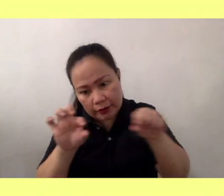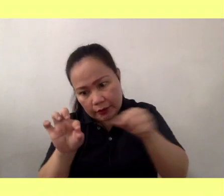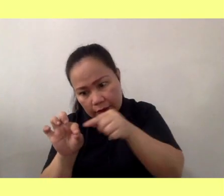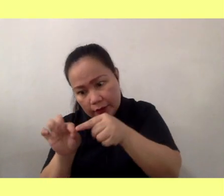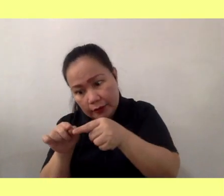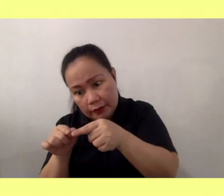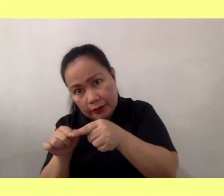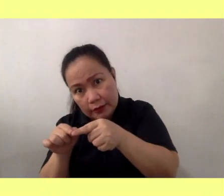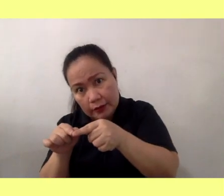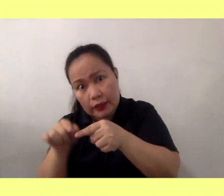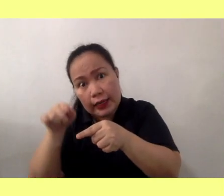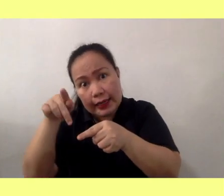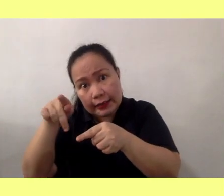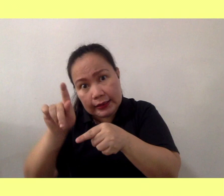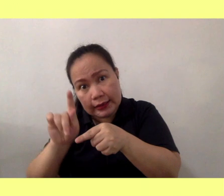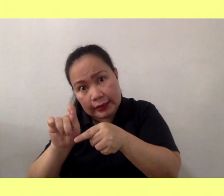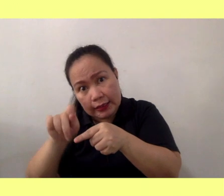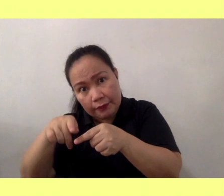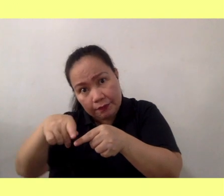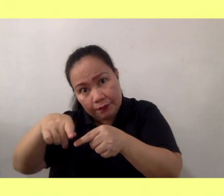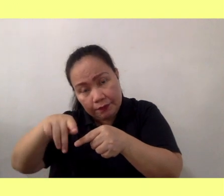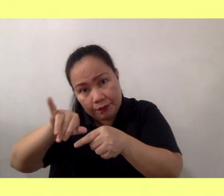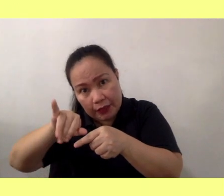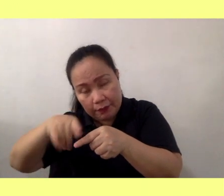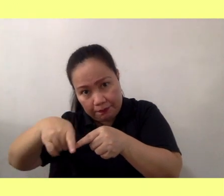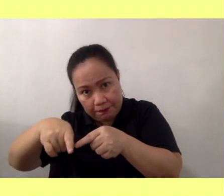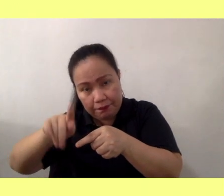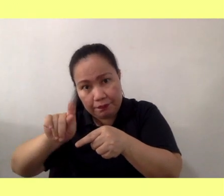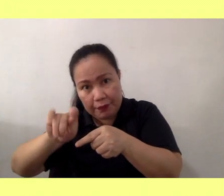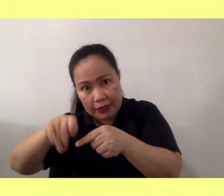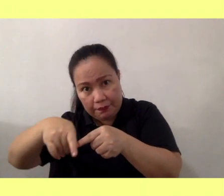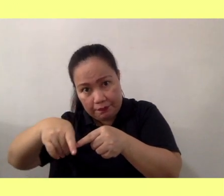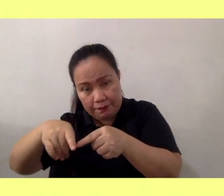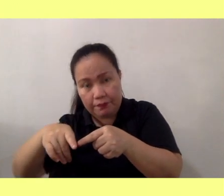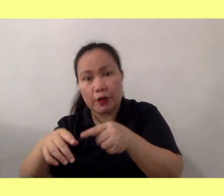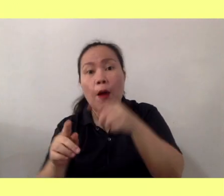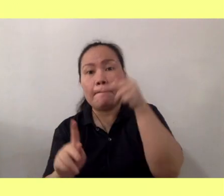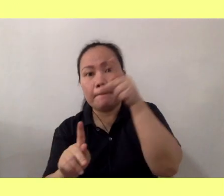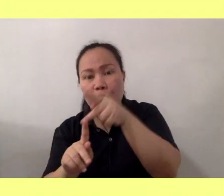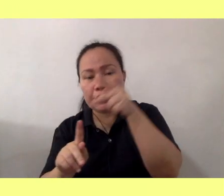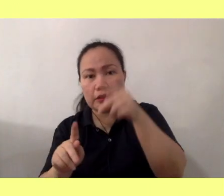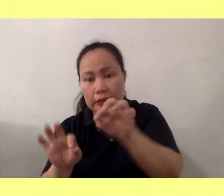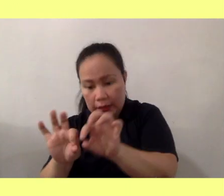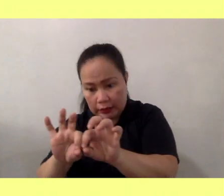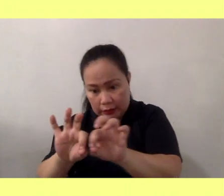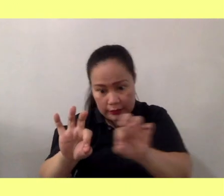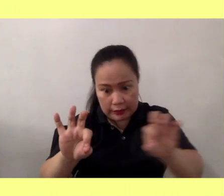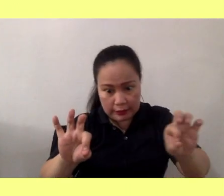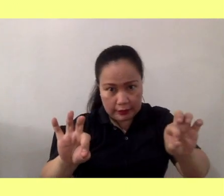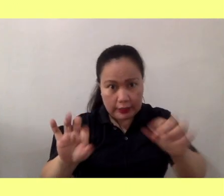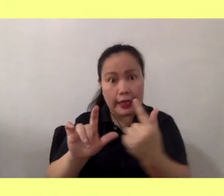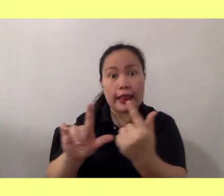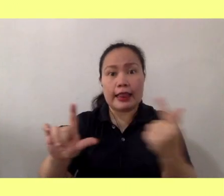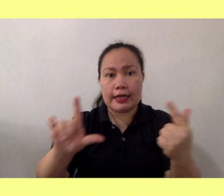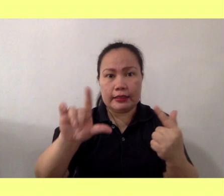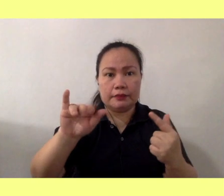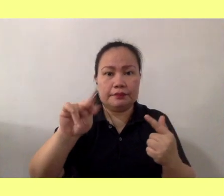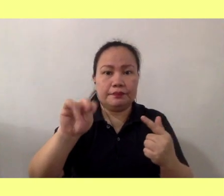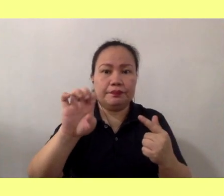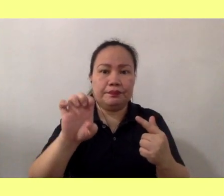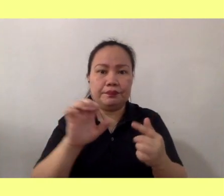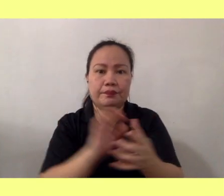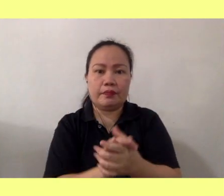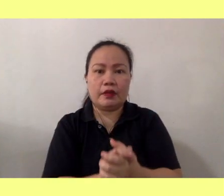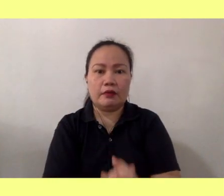is pencil, so ibig sabihin ito yung buo ang tinutukoy niya, so that is a line. Okay, and here's the plane. So, pag